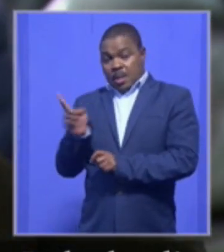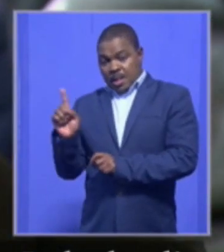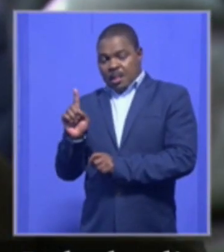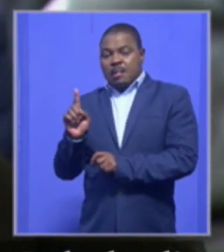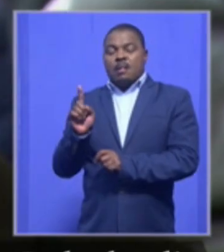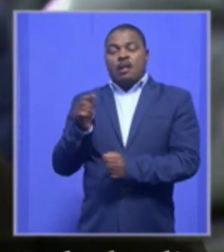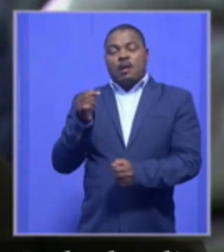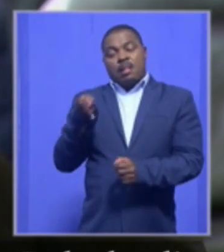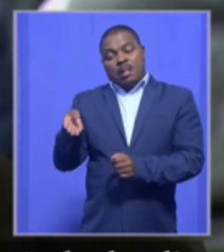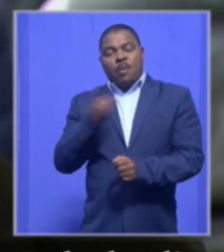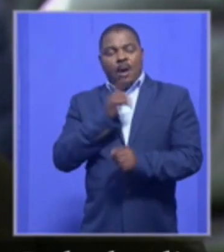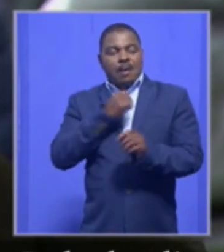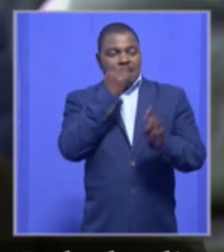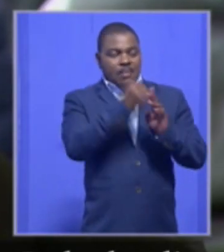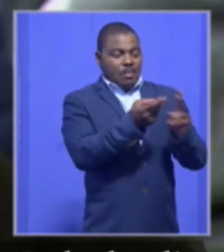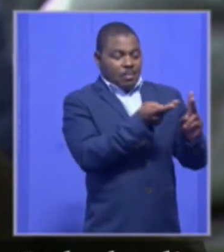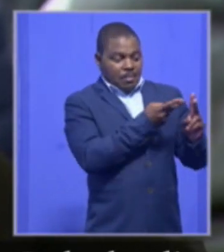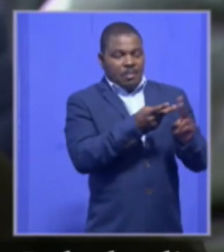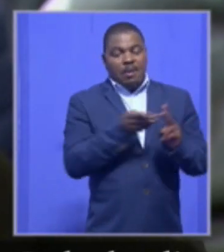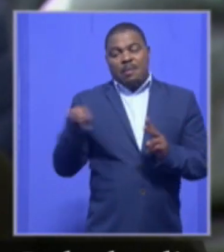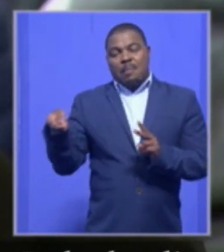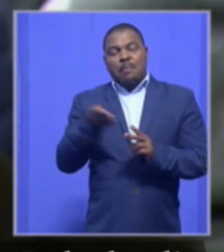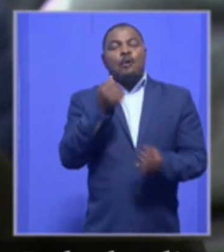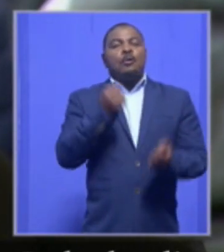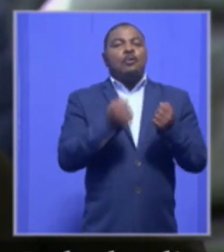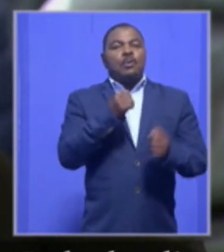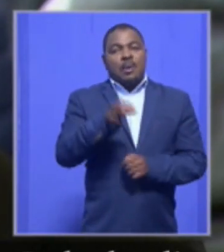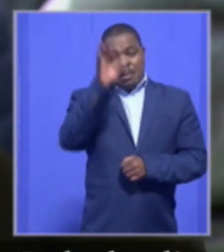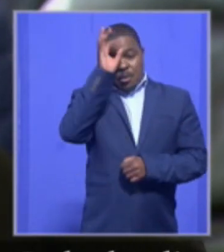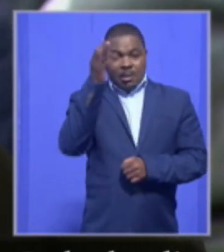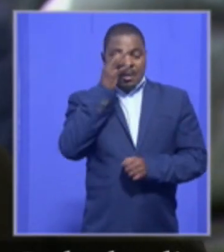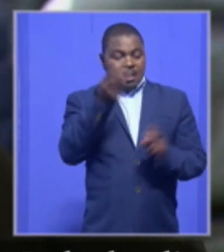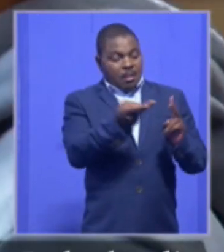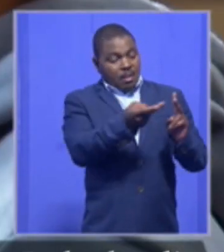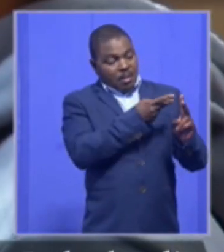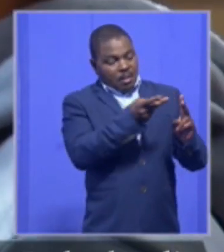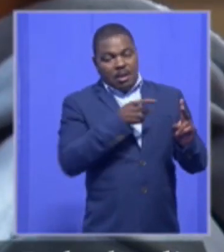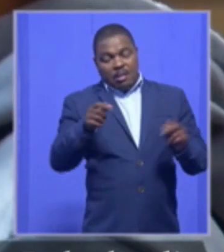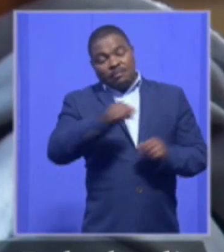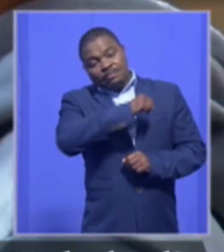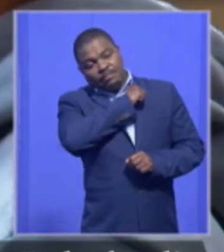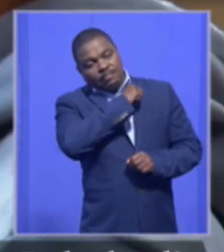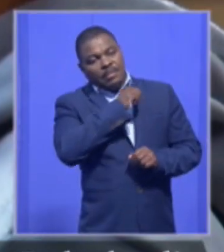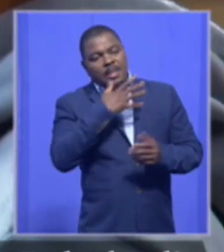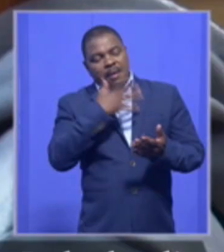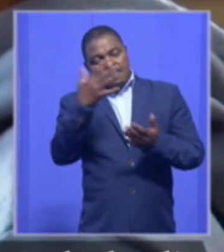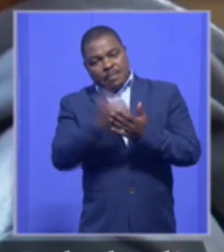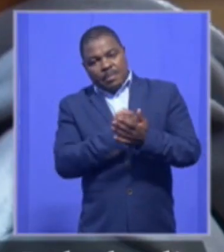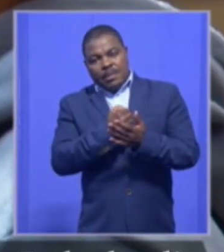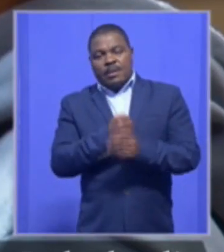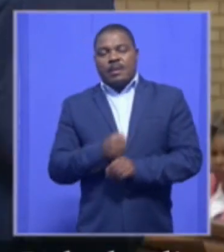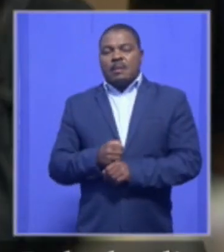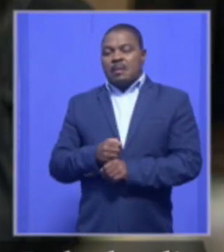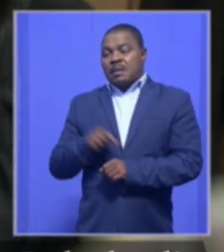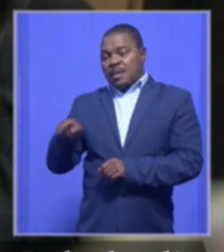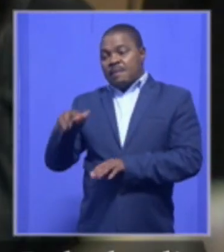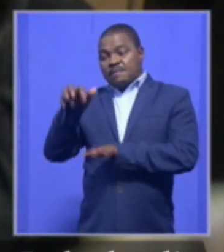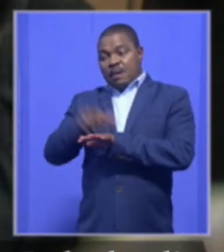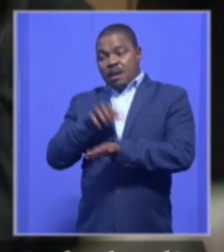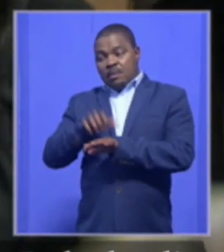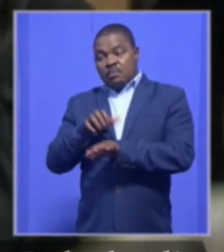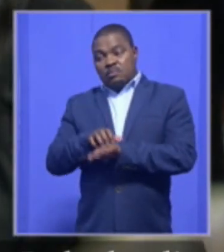ba ba tšweletše pele ga kgorotsheko go ya le ka maphodisa. Bahu ba ile ba išwa motsaneng wa bona ke molemo yo go ya go ba laetša